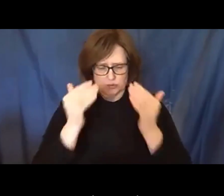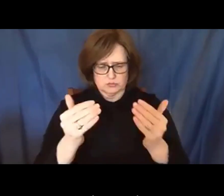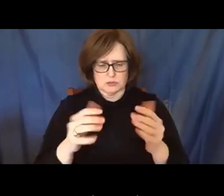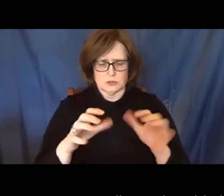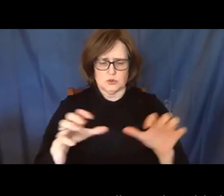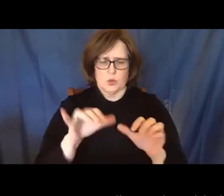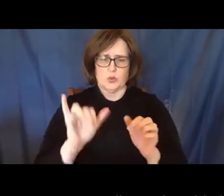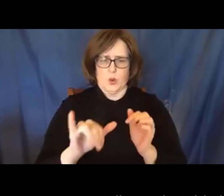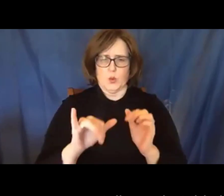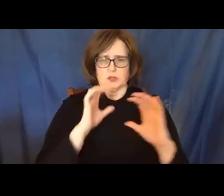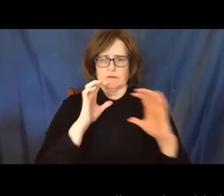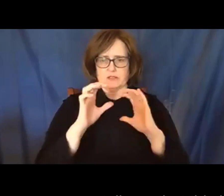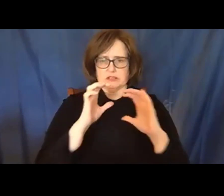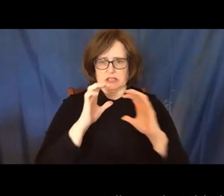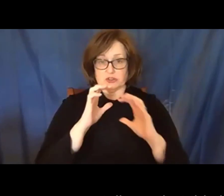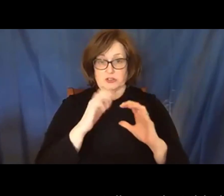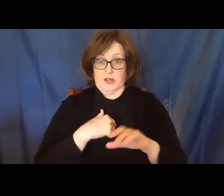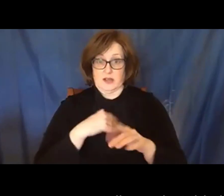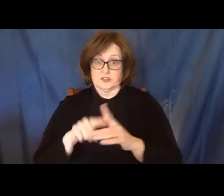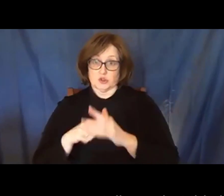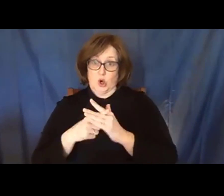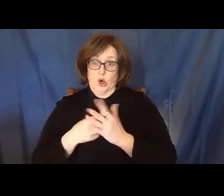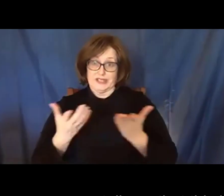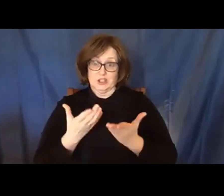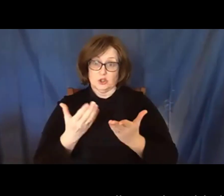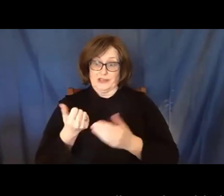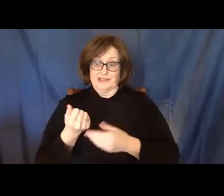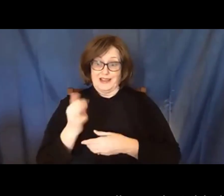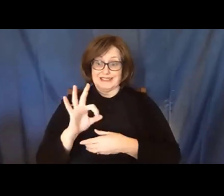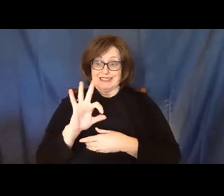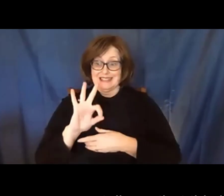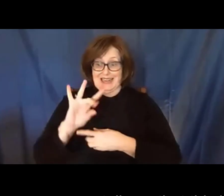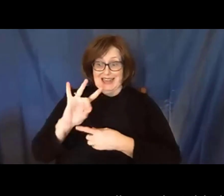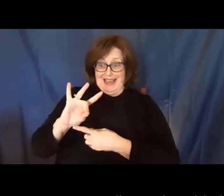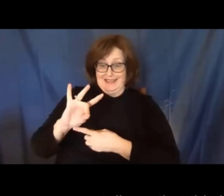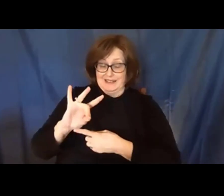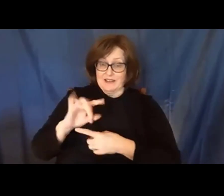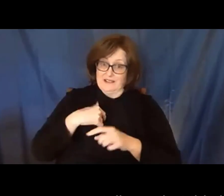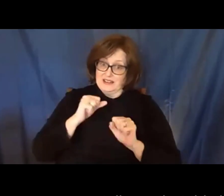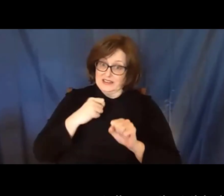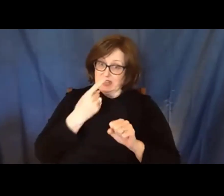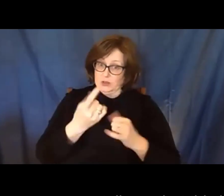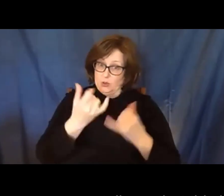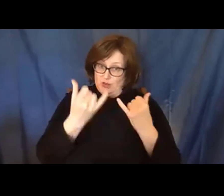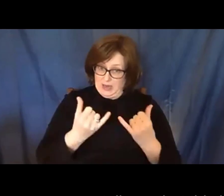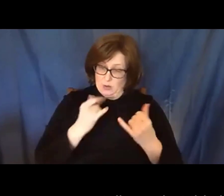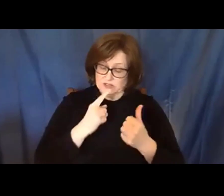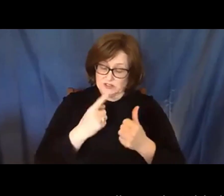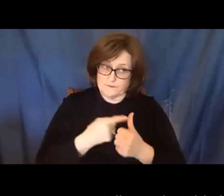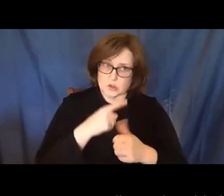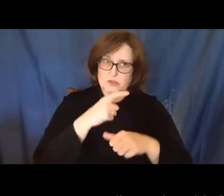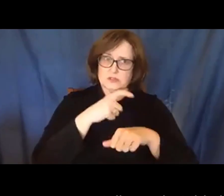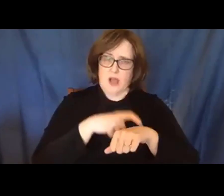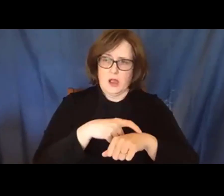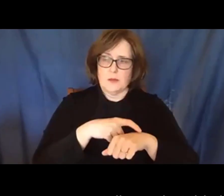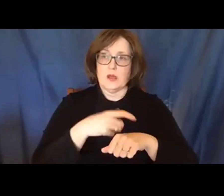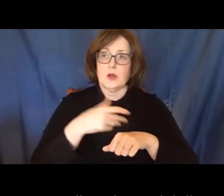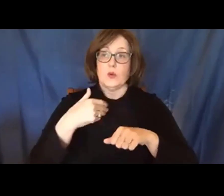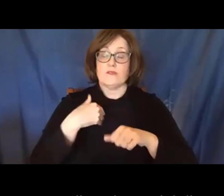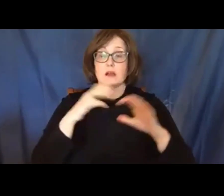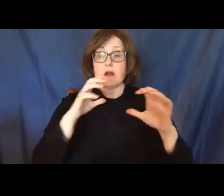1998, and I can tell you that this is the first time that we've had sustained conversations about